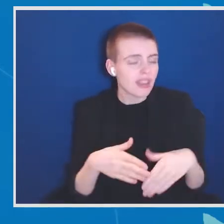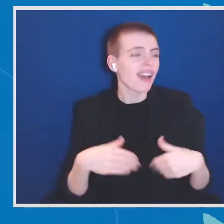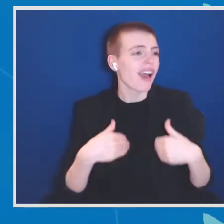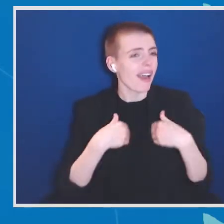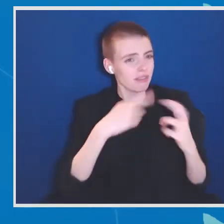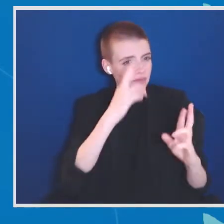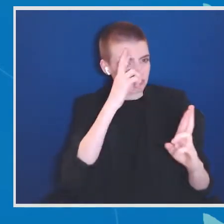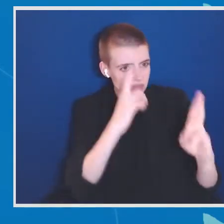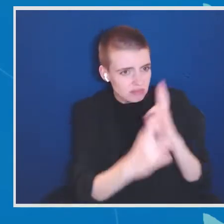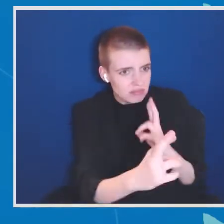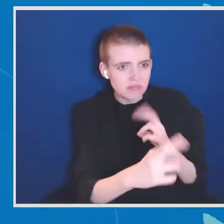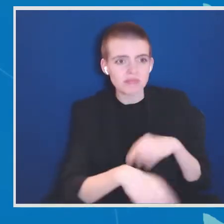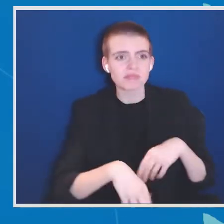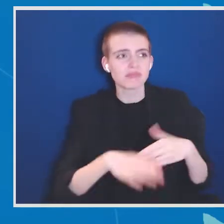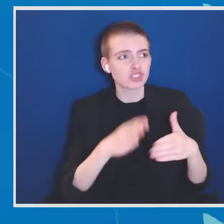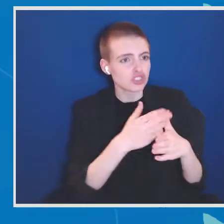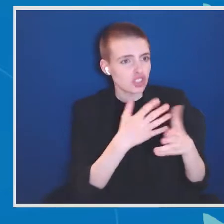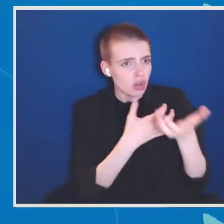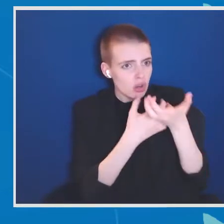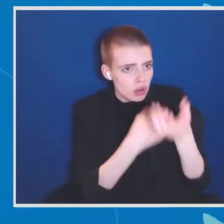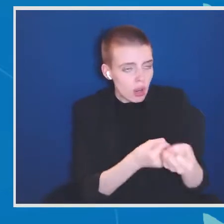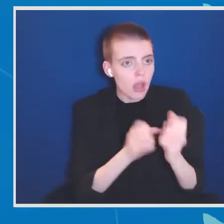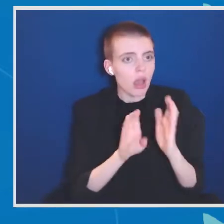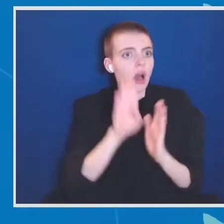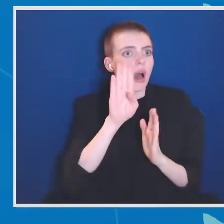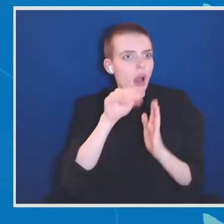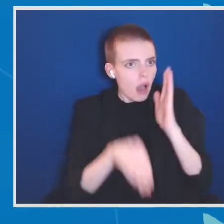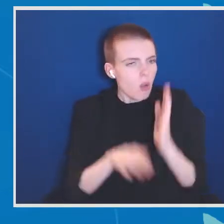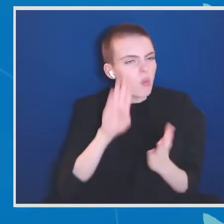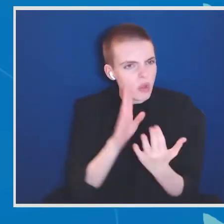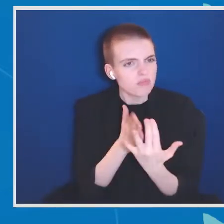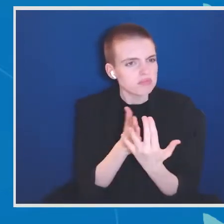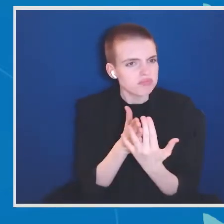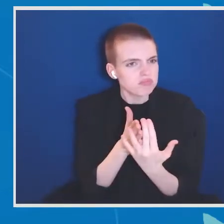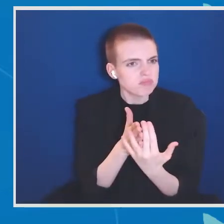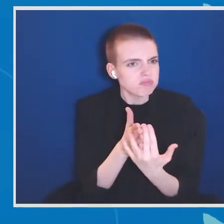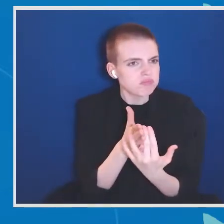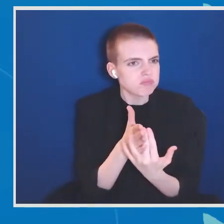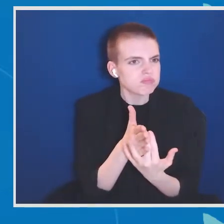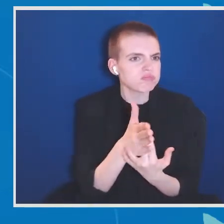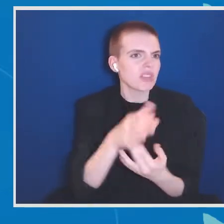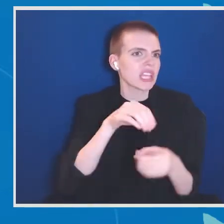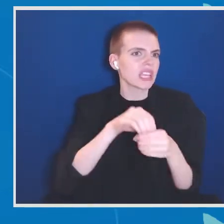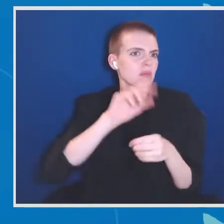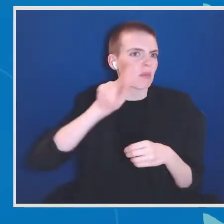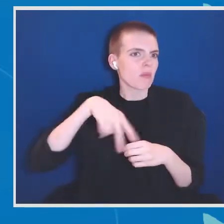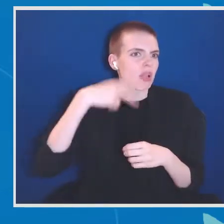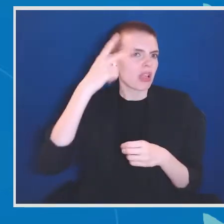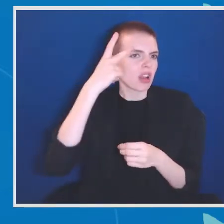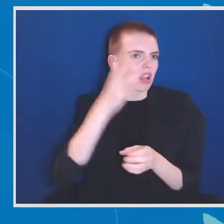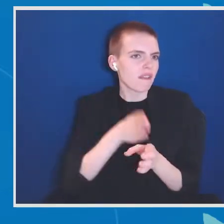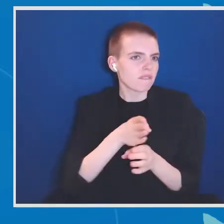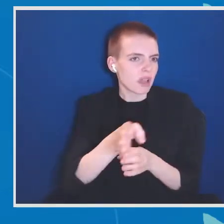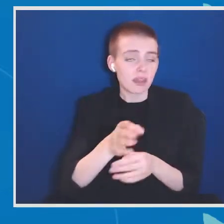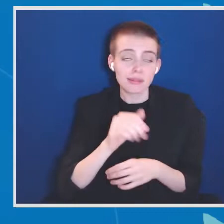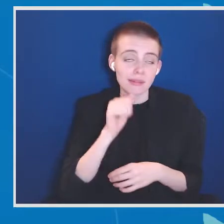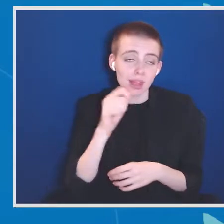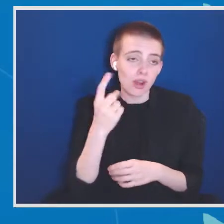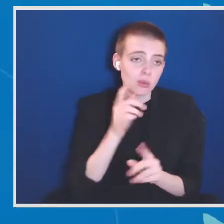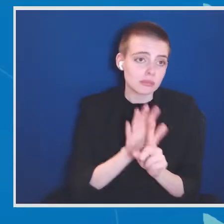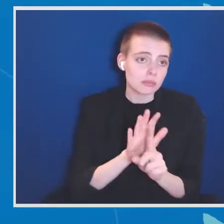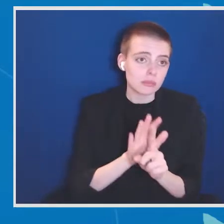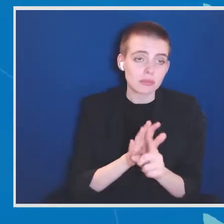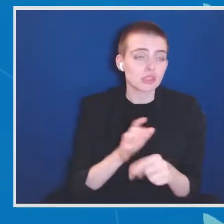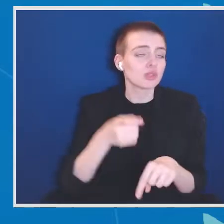through those bumps and see things through in the political environment, because it's not always popular. You're not always going to you can't